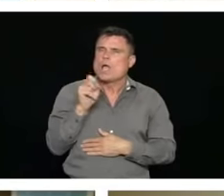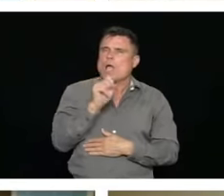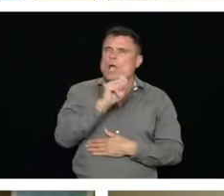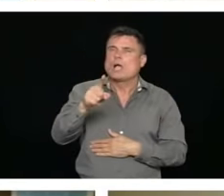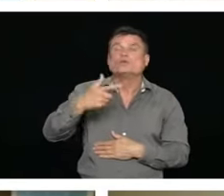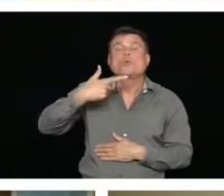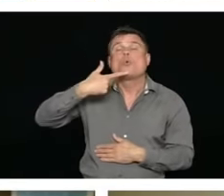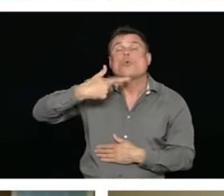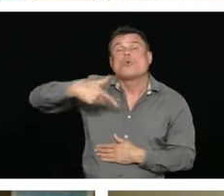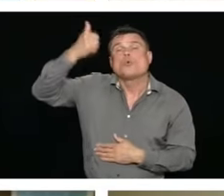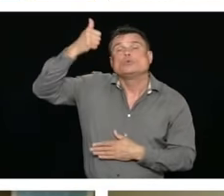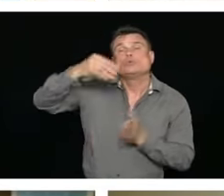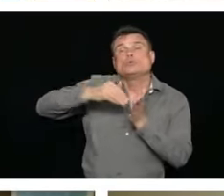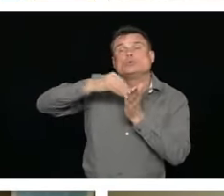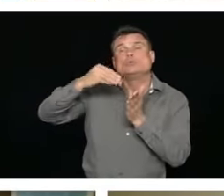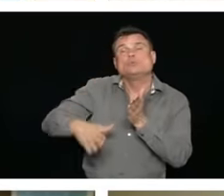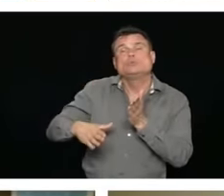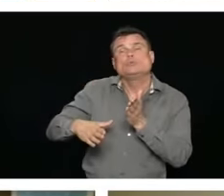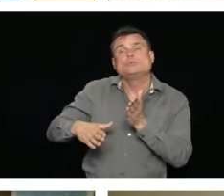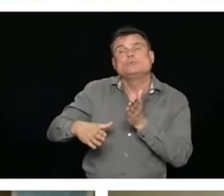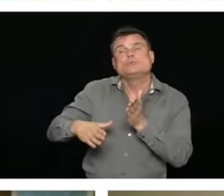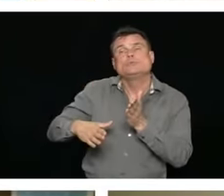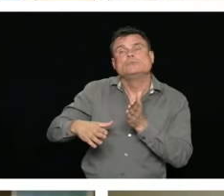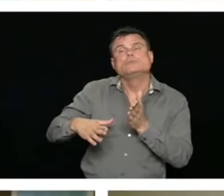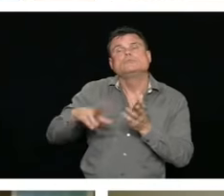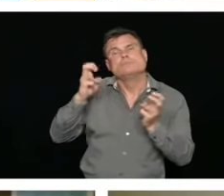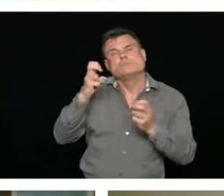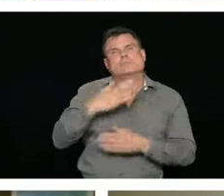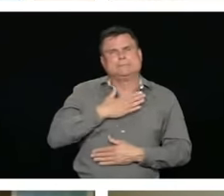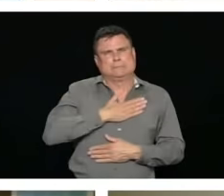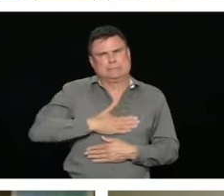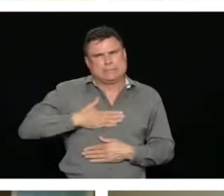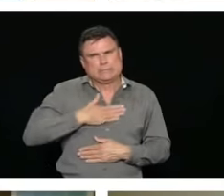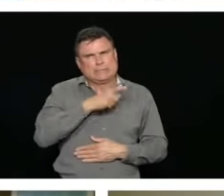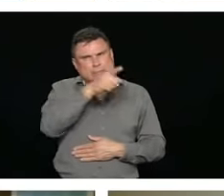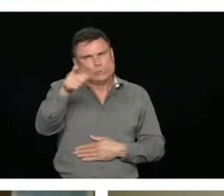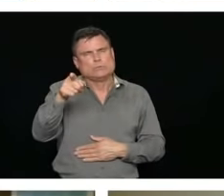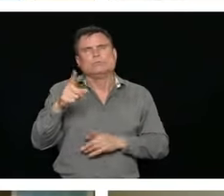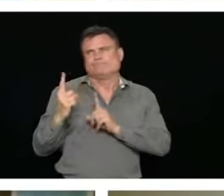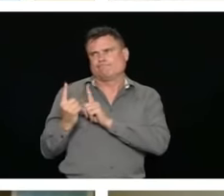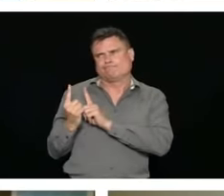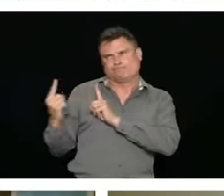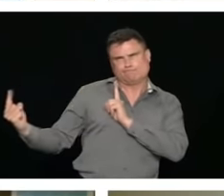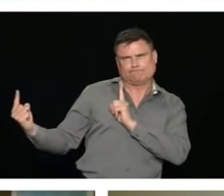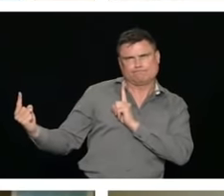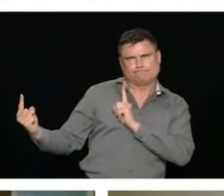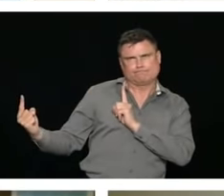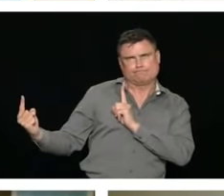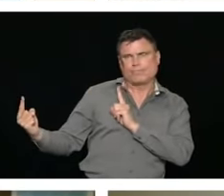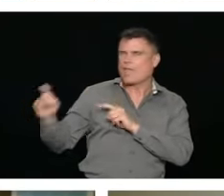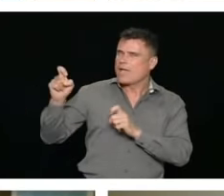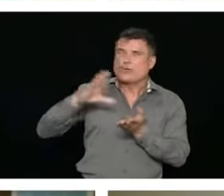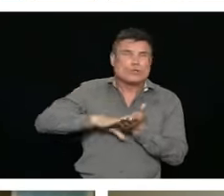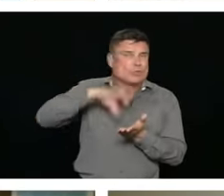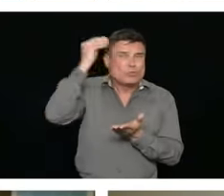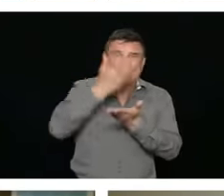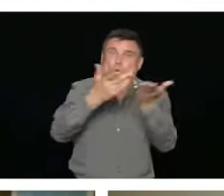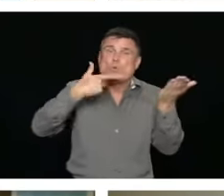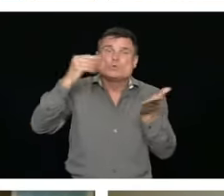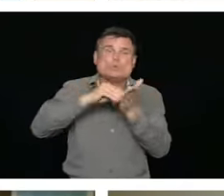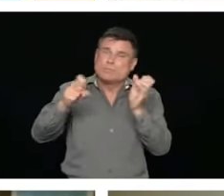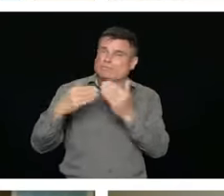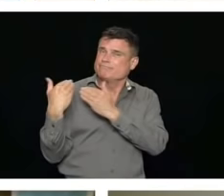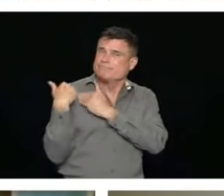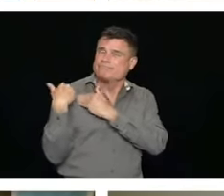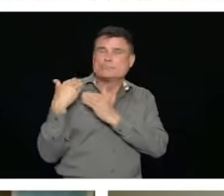to learn to move around schools in a different way. I think that people got a lot of practice for the last 3 months,